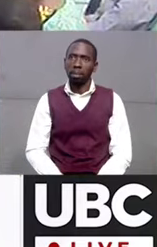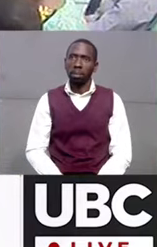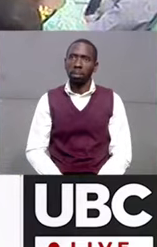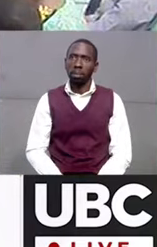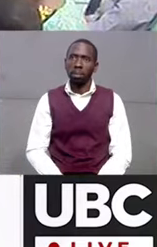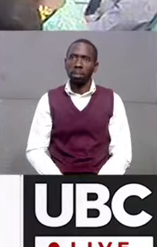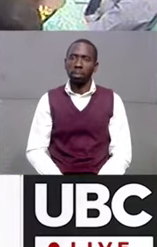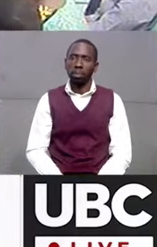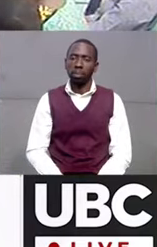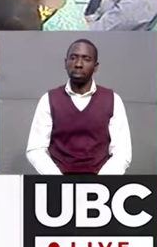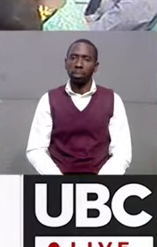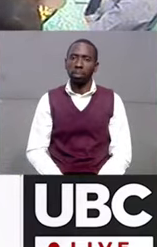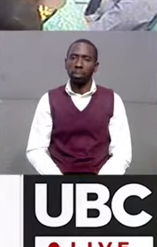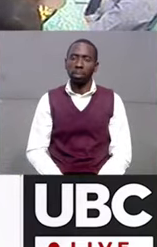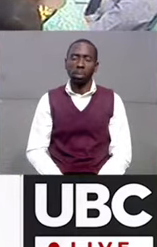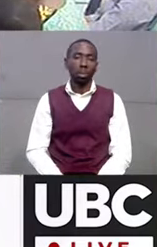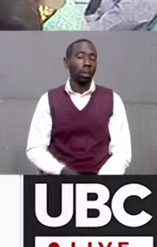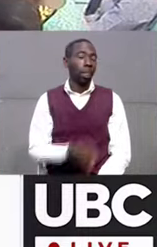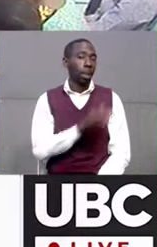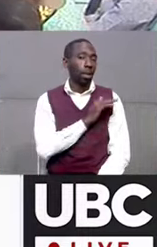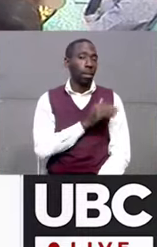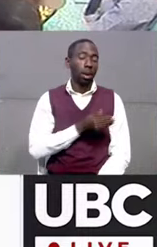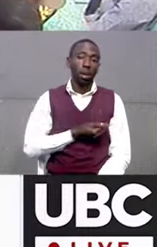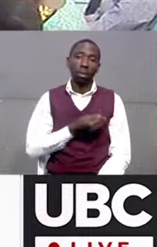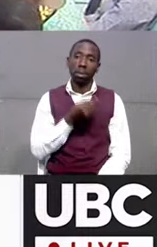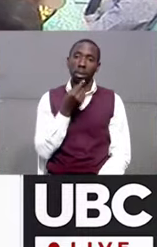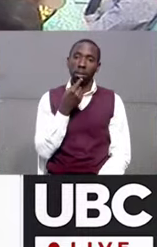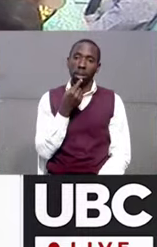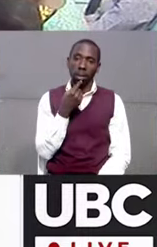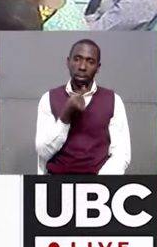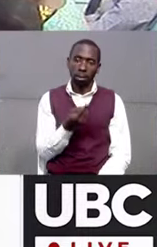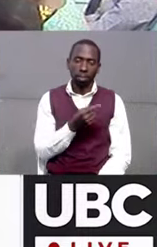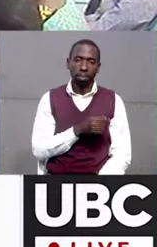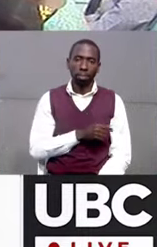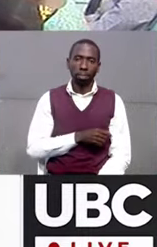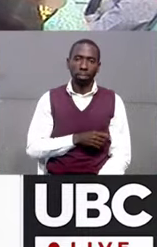Another information from here. Madam Speaker,